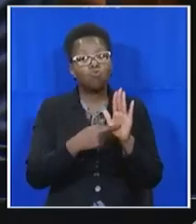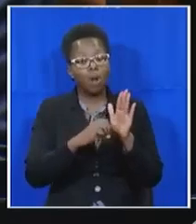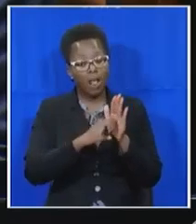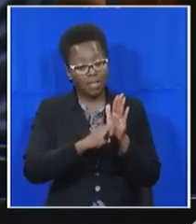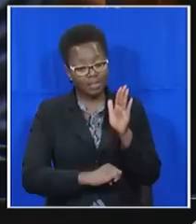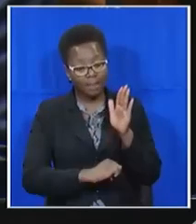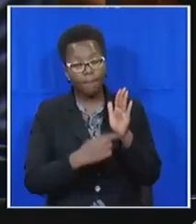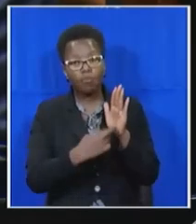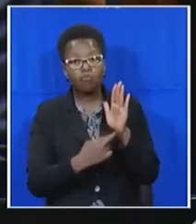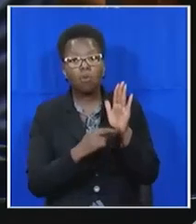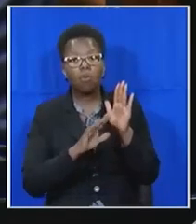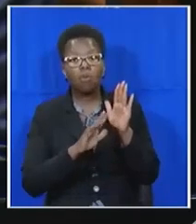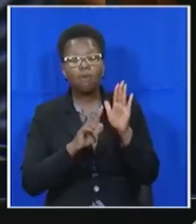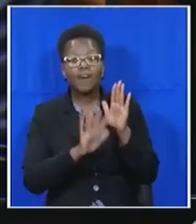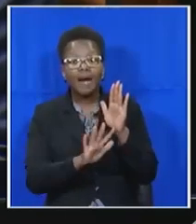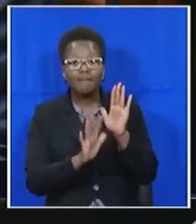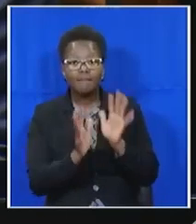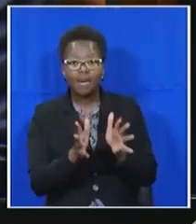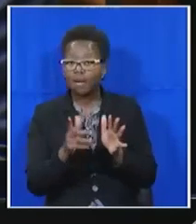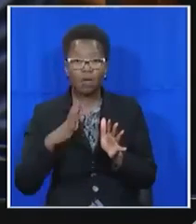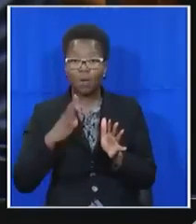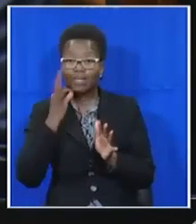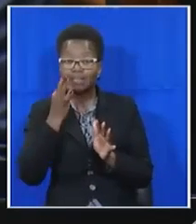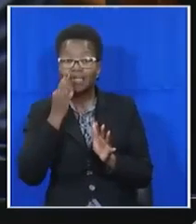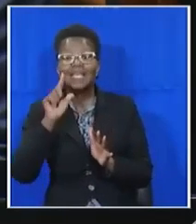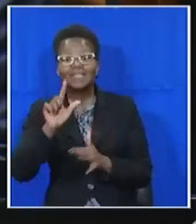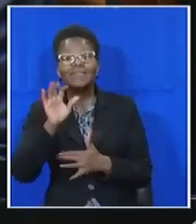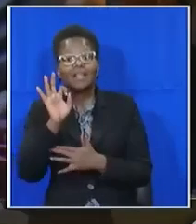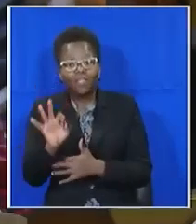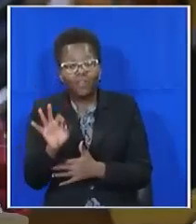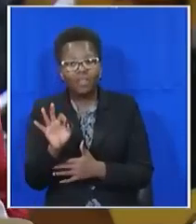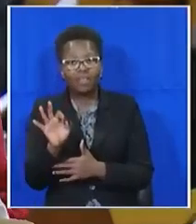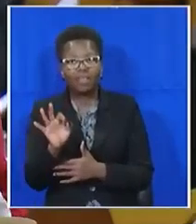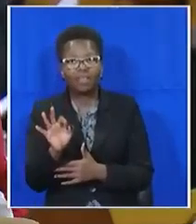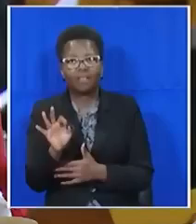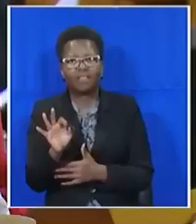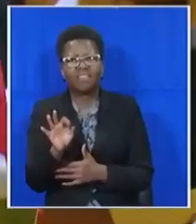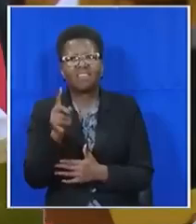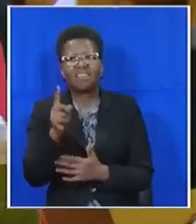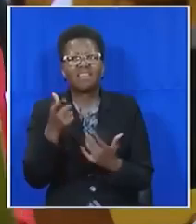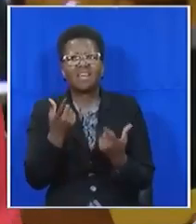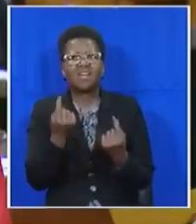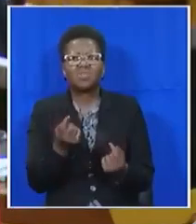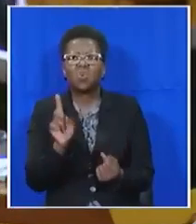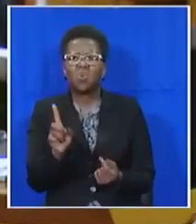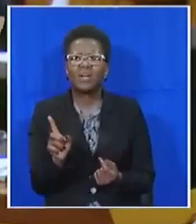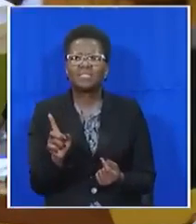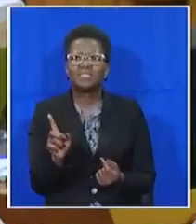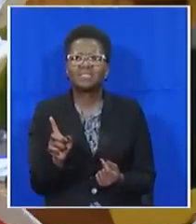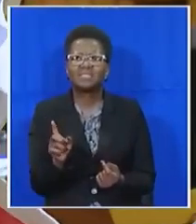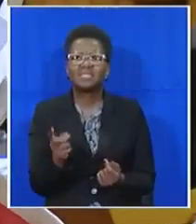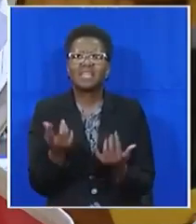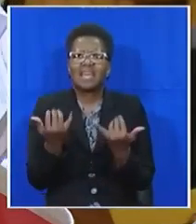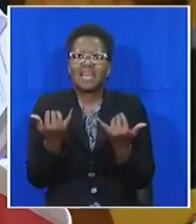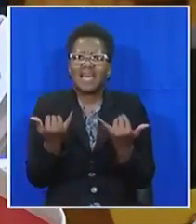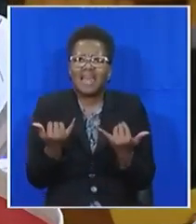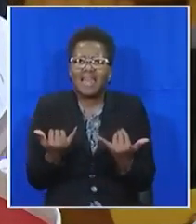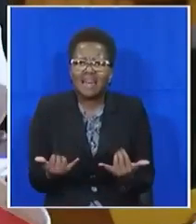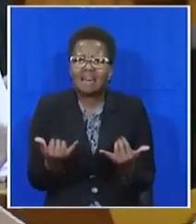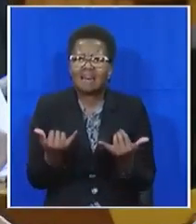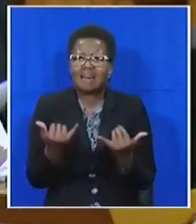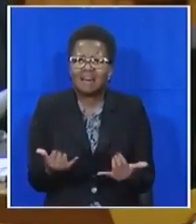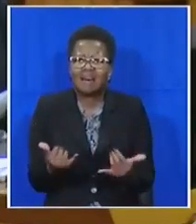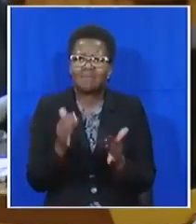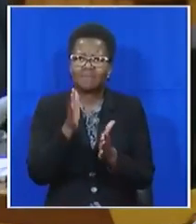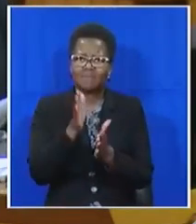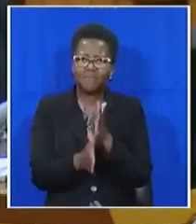can we look into Rule 73? I'm not raising a point of order. Point of order is Honorable Rule Member, what 92. are you doing? I'm raising a point in terms of Yes.